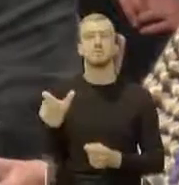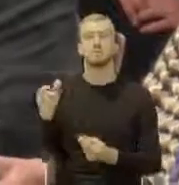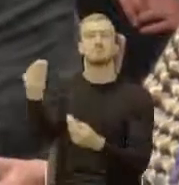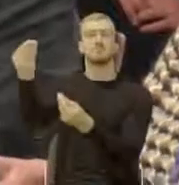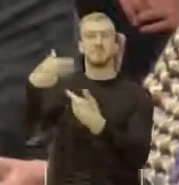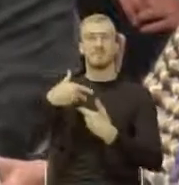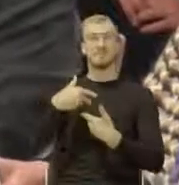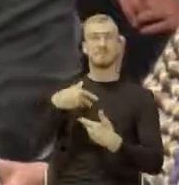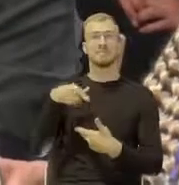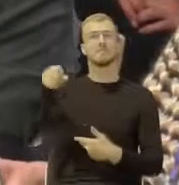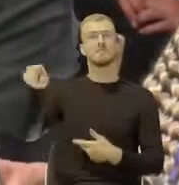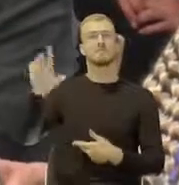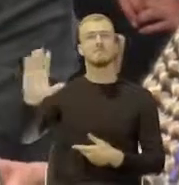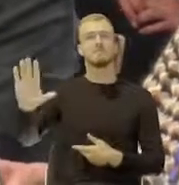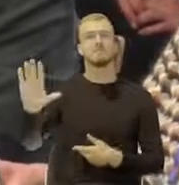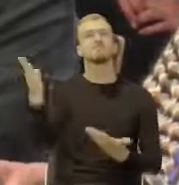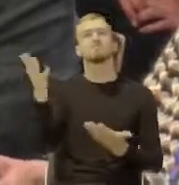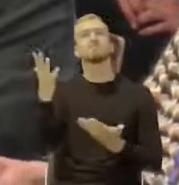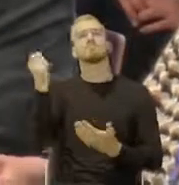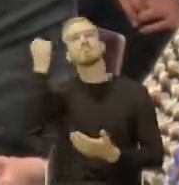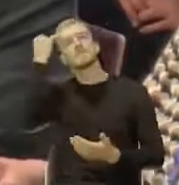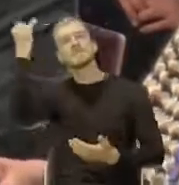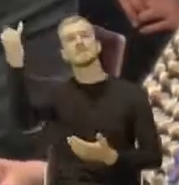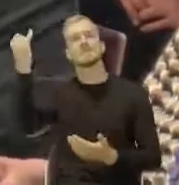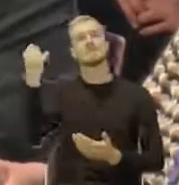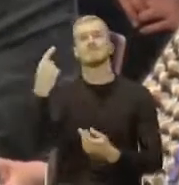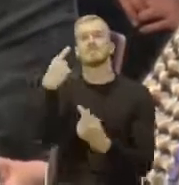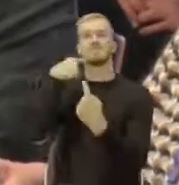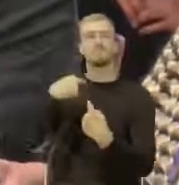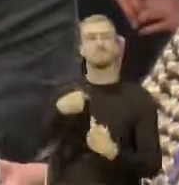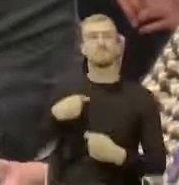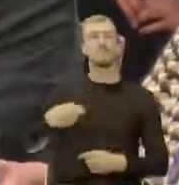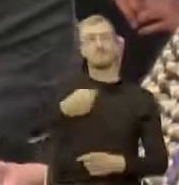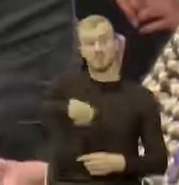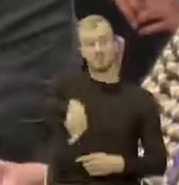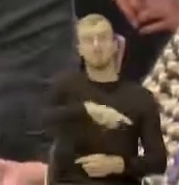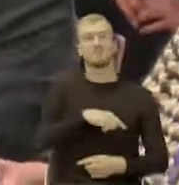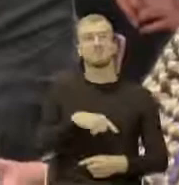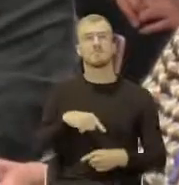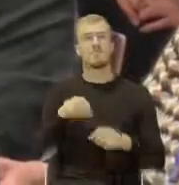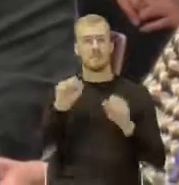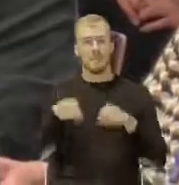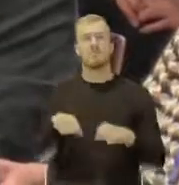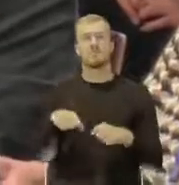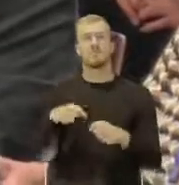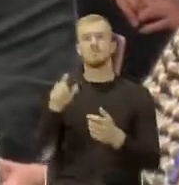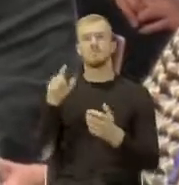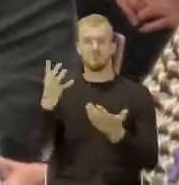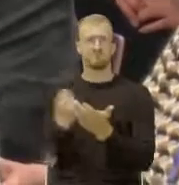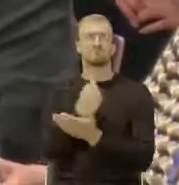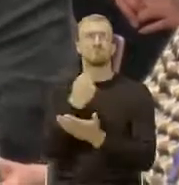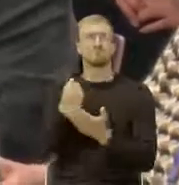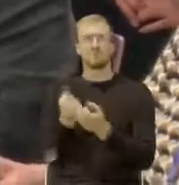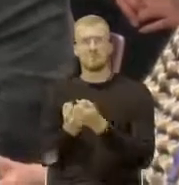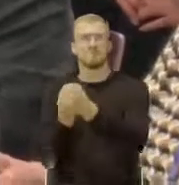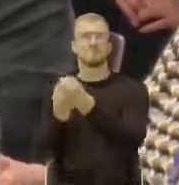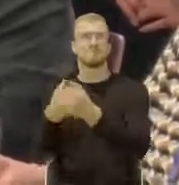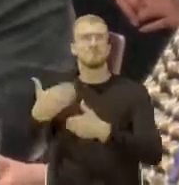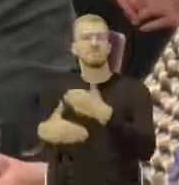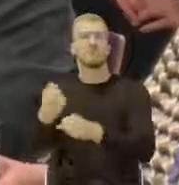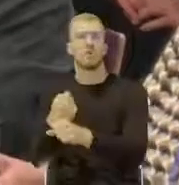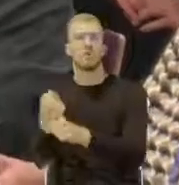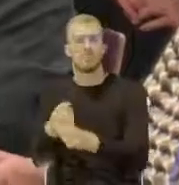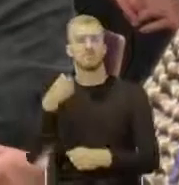anchored in human rights. This is the way to shape the future between and amongst generations, to